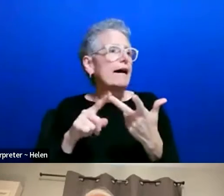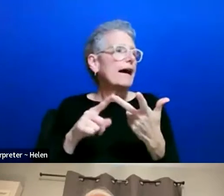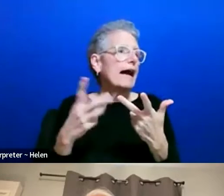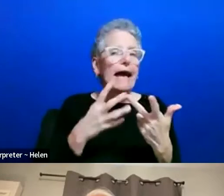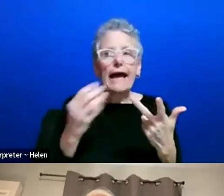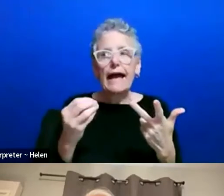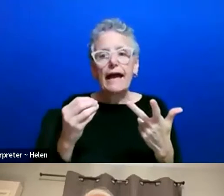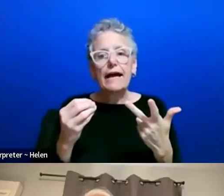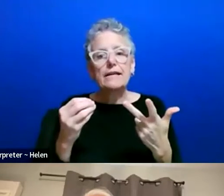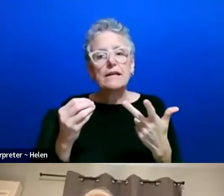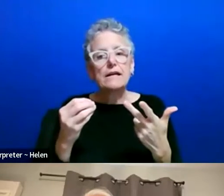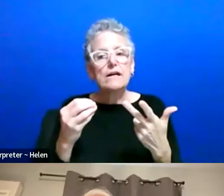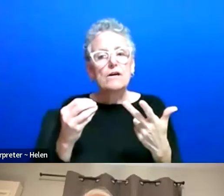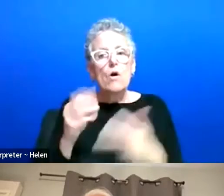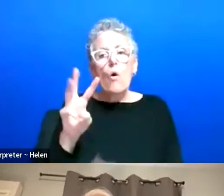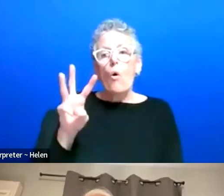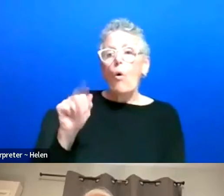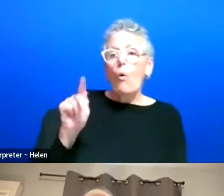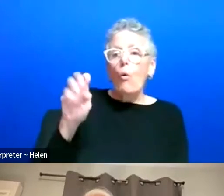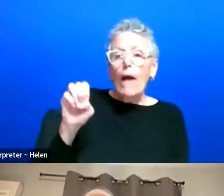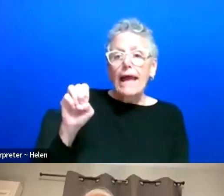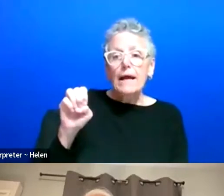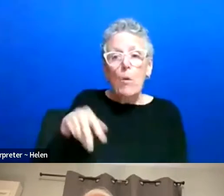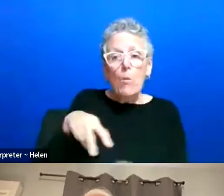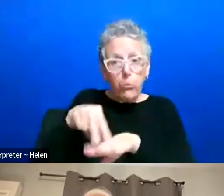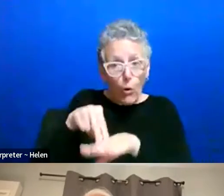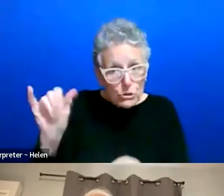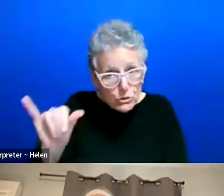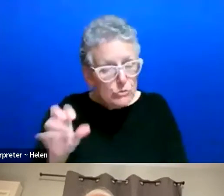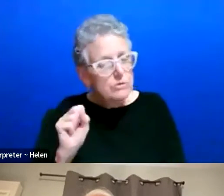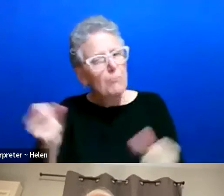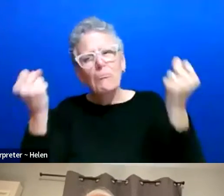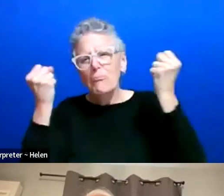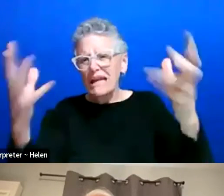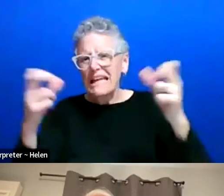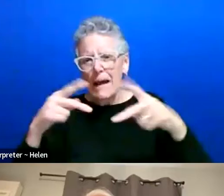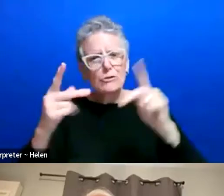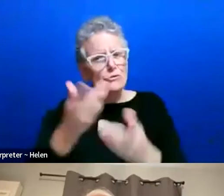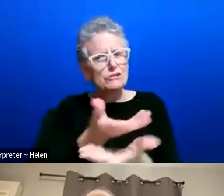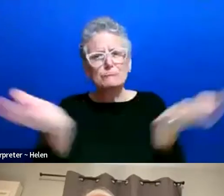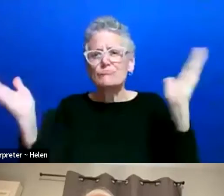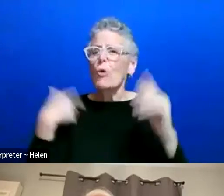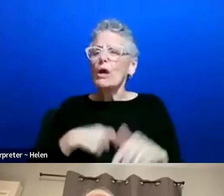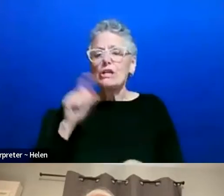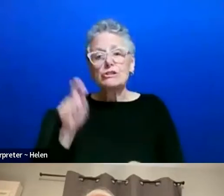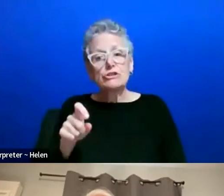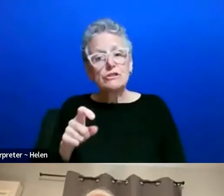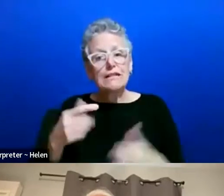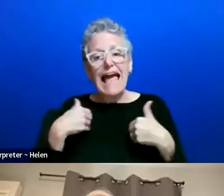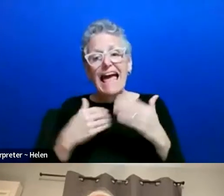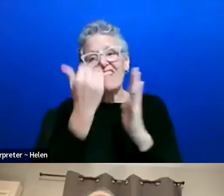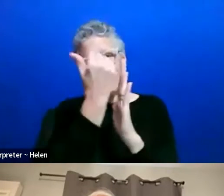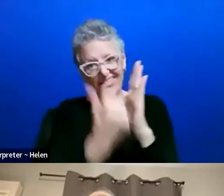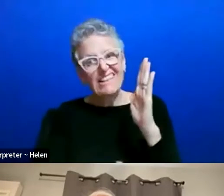and wakeboarding, that sort of thing too. So there's tons of opportunities out there, and yeah, we should probably have a